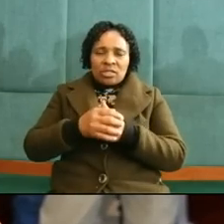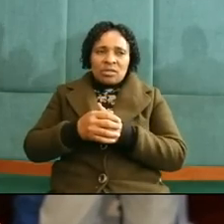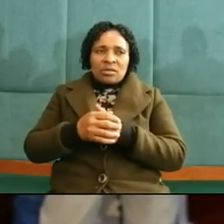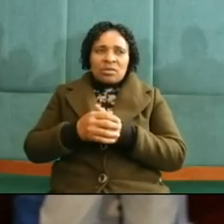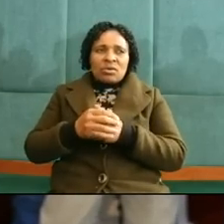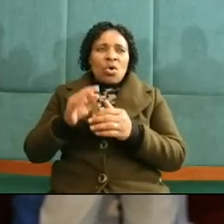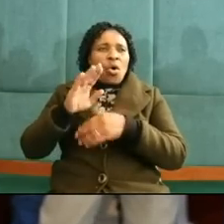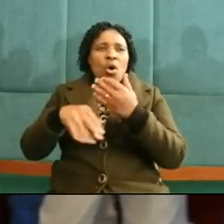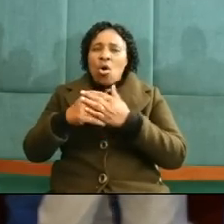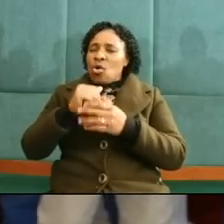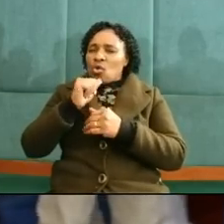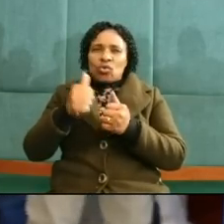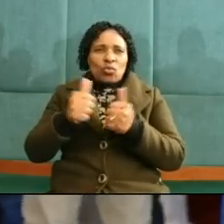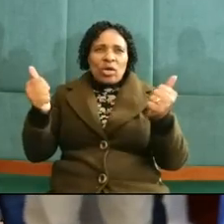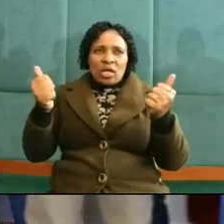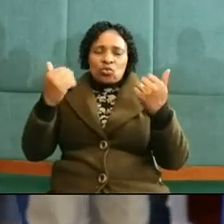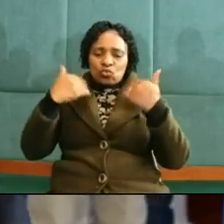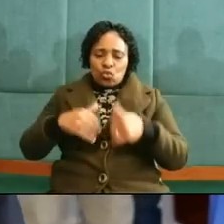and all is not well with your soul,